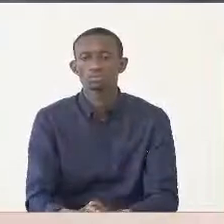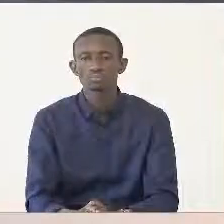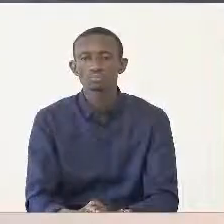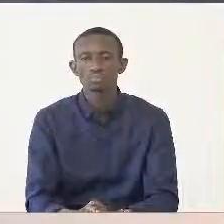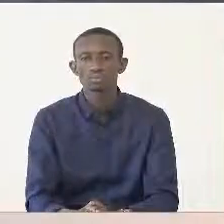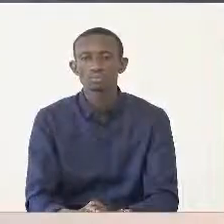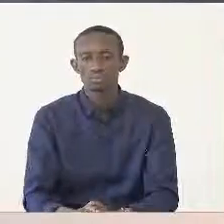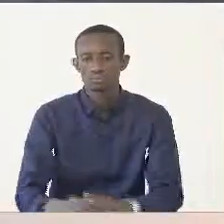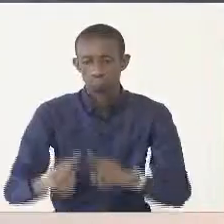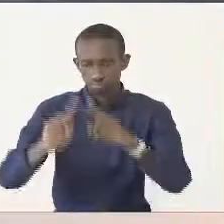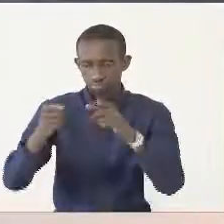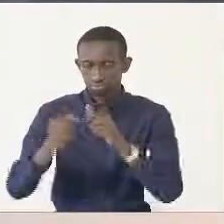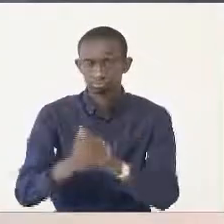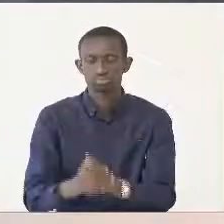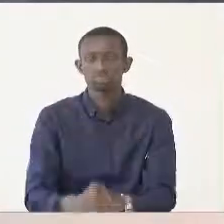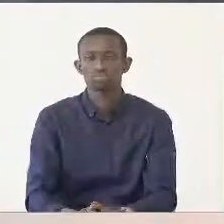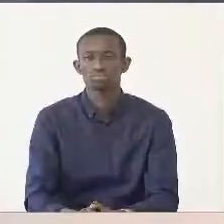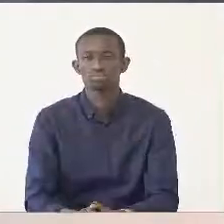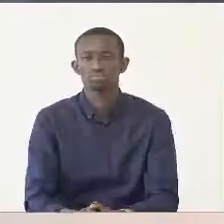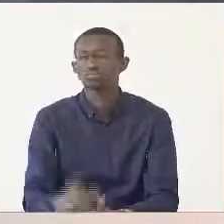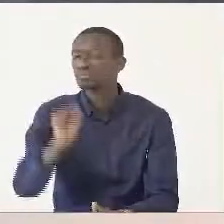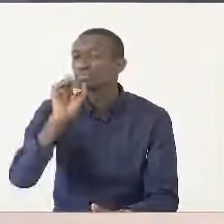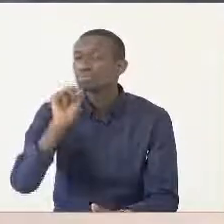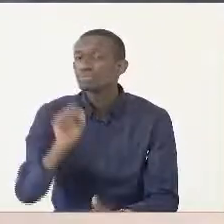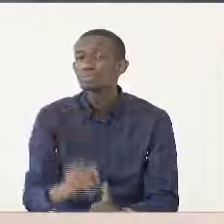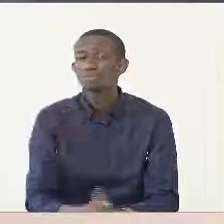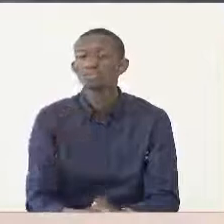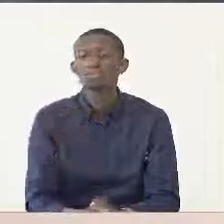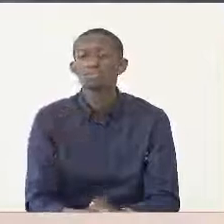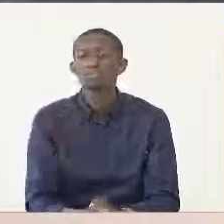some bracket, and this is sine